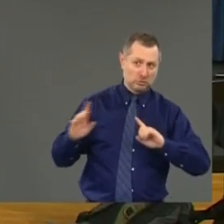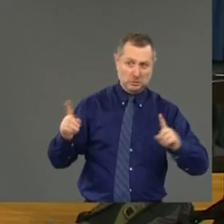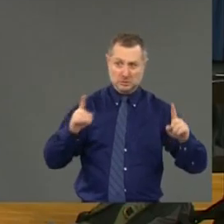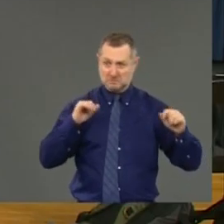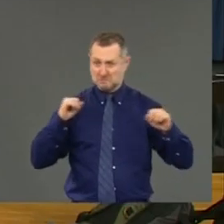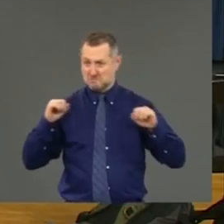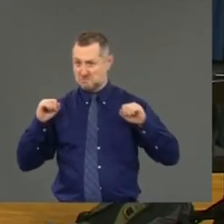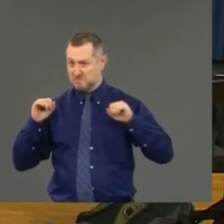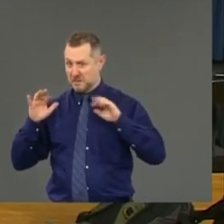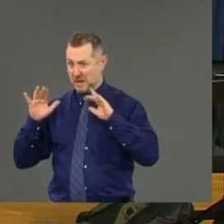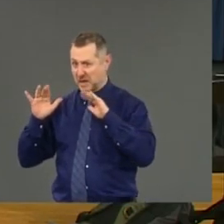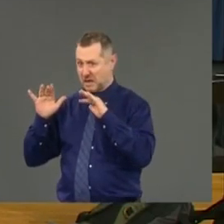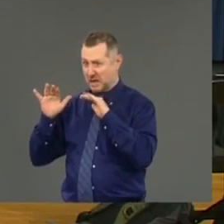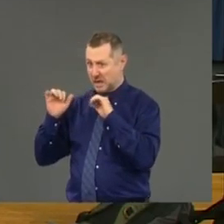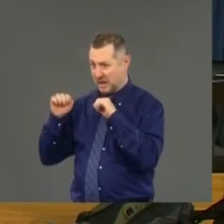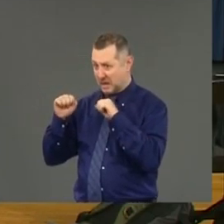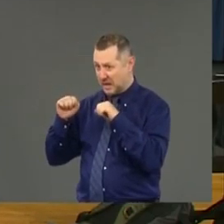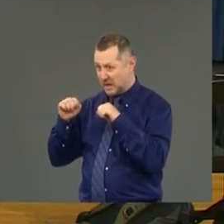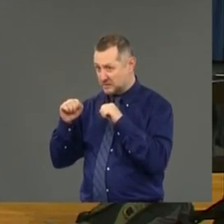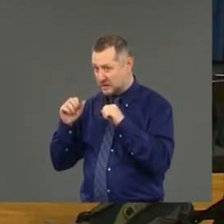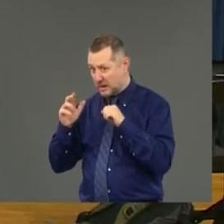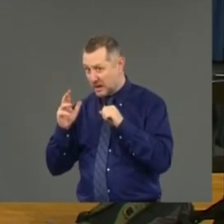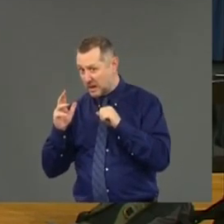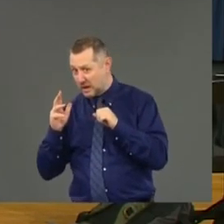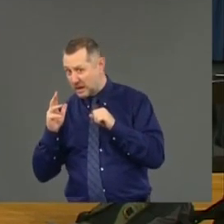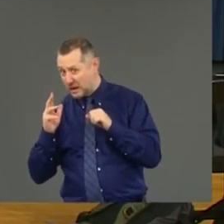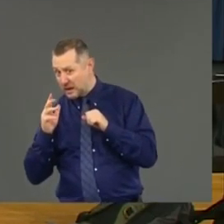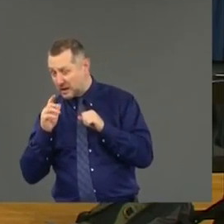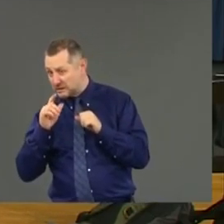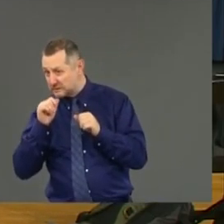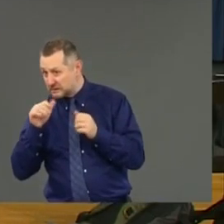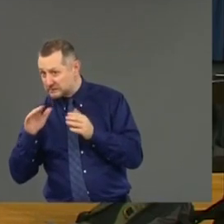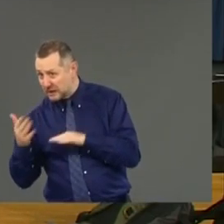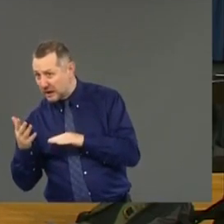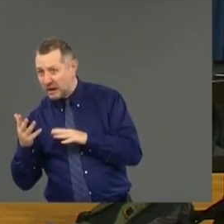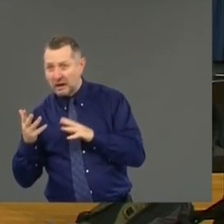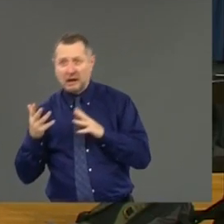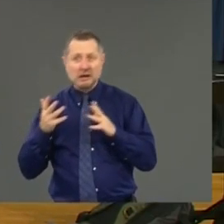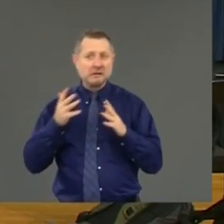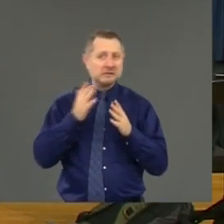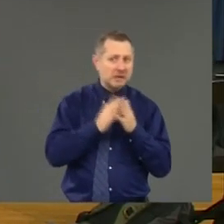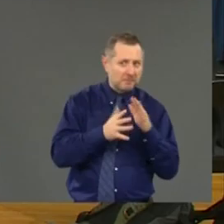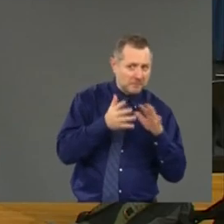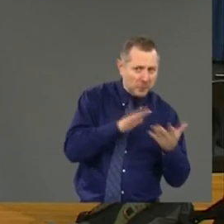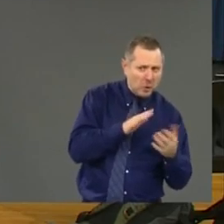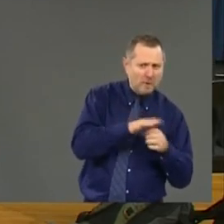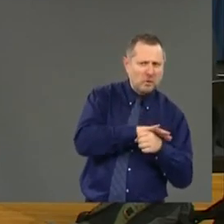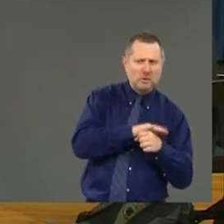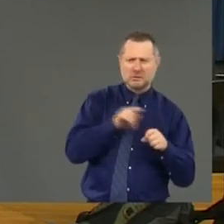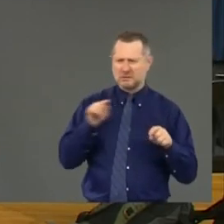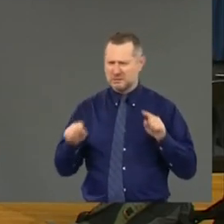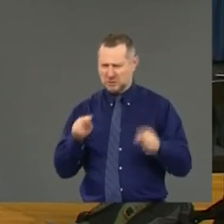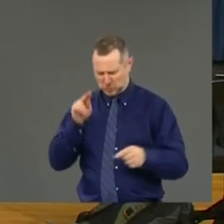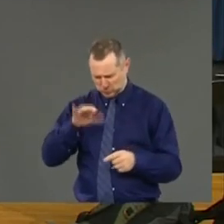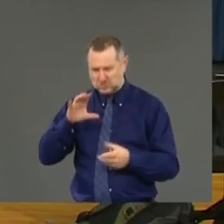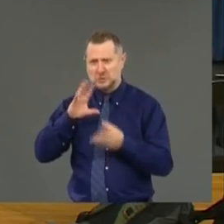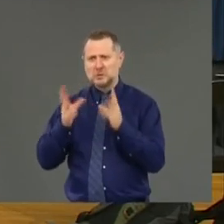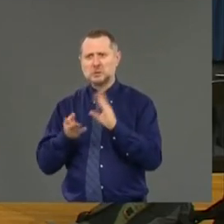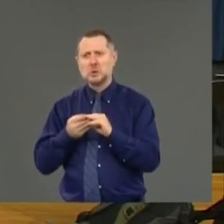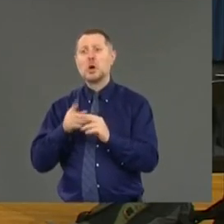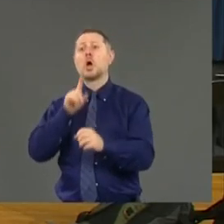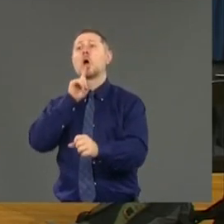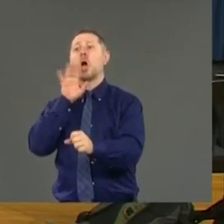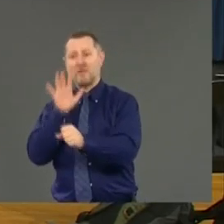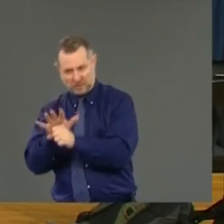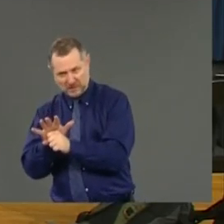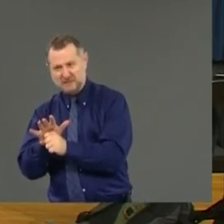the same as the amount that New York State is reporting in total. The city managed to come up with a tally of confirmed and probable deaths. Does New York State